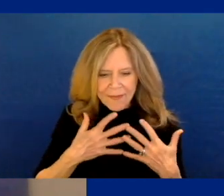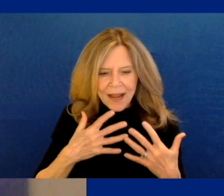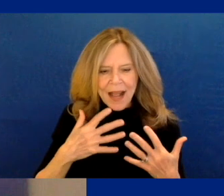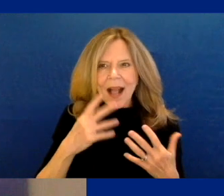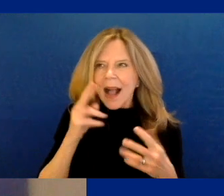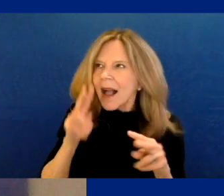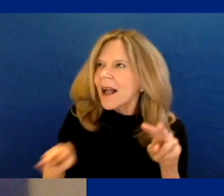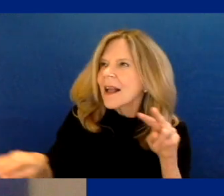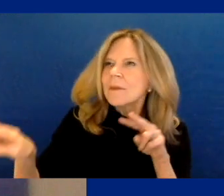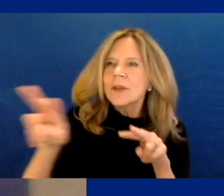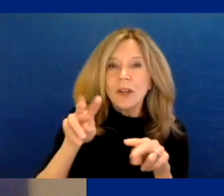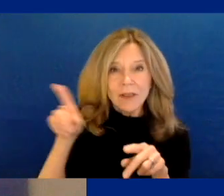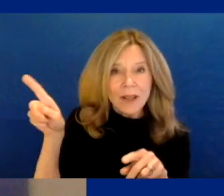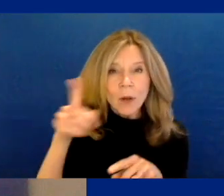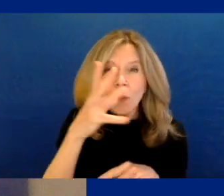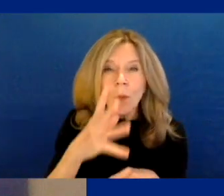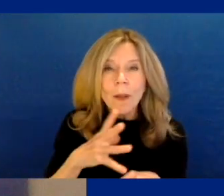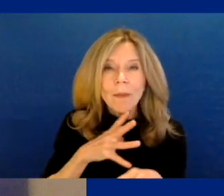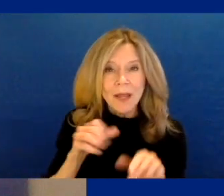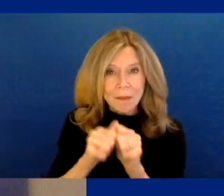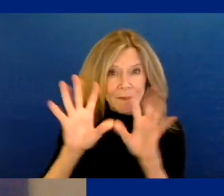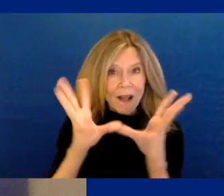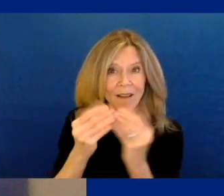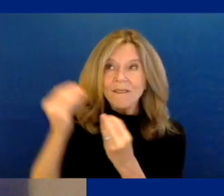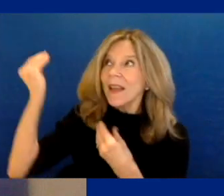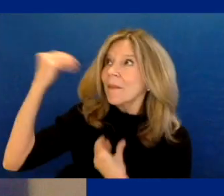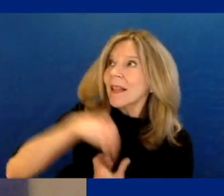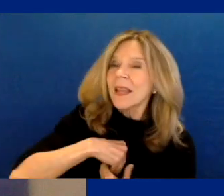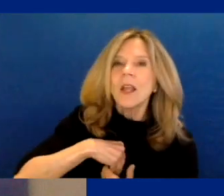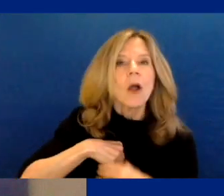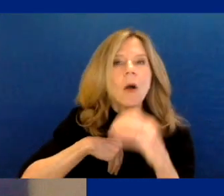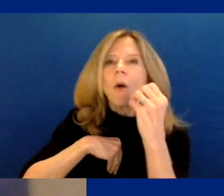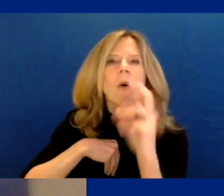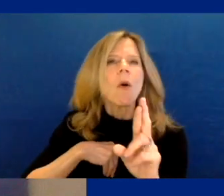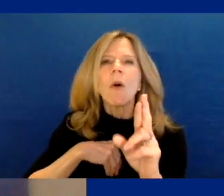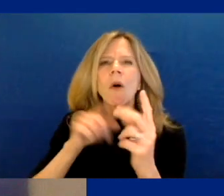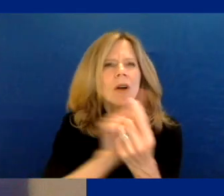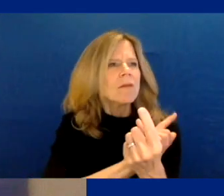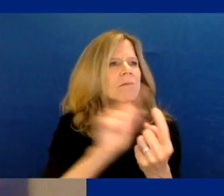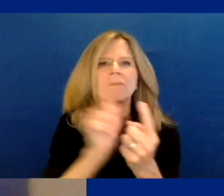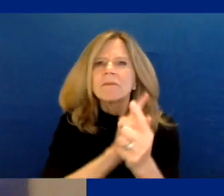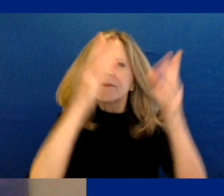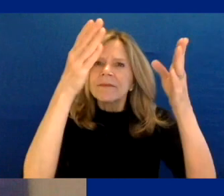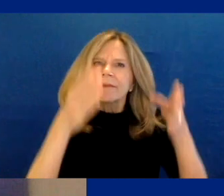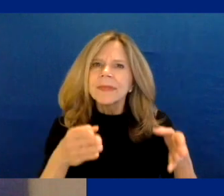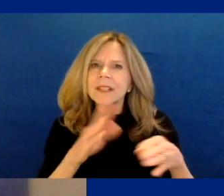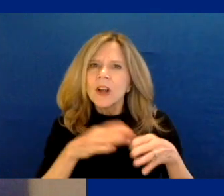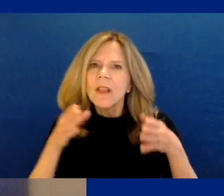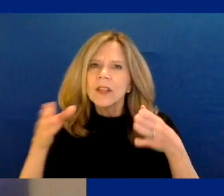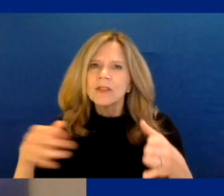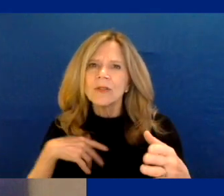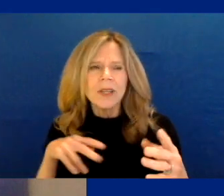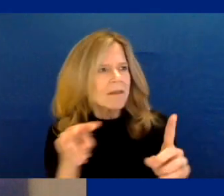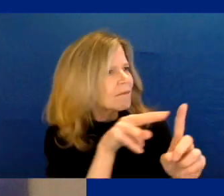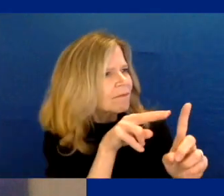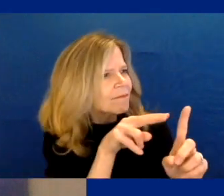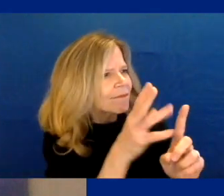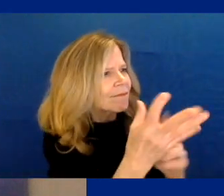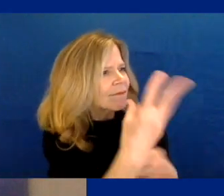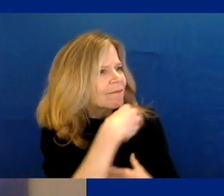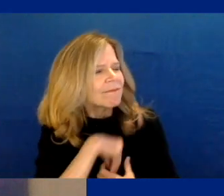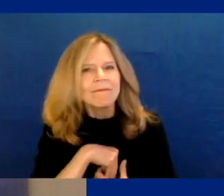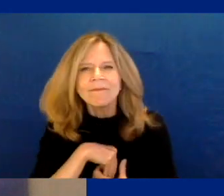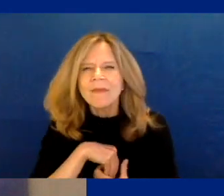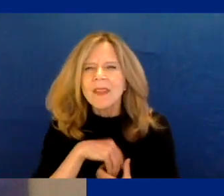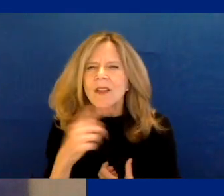I have developed a sense of self, whether from my own bloodline or a person I recently met on the street. I've always had